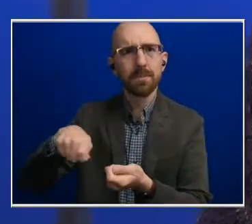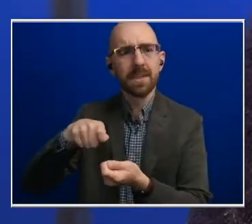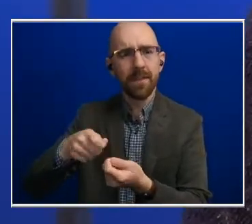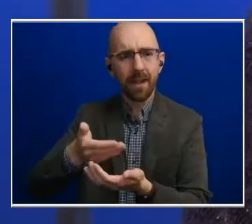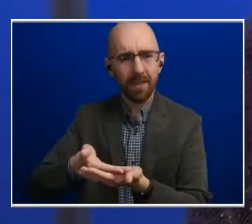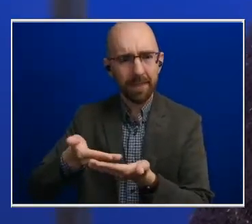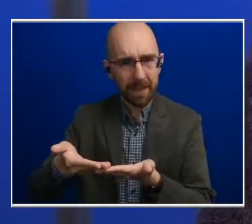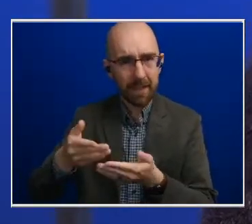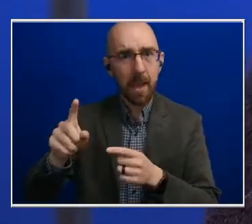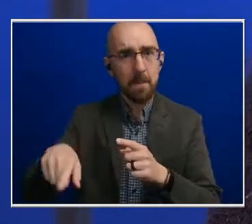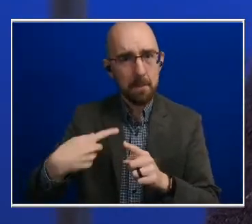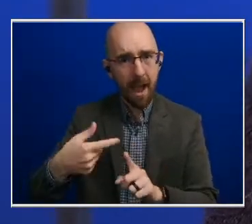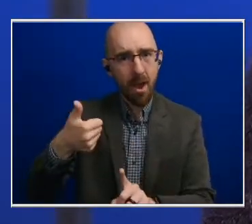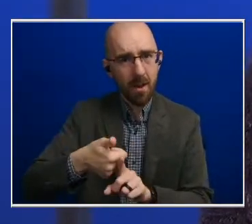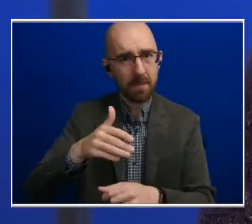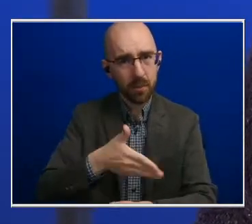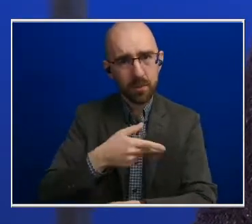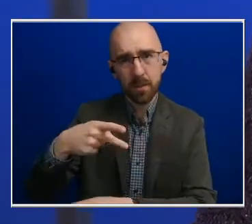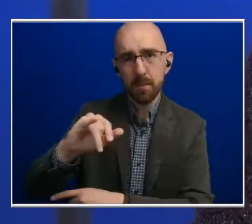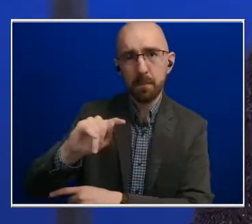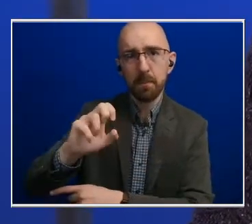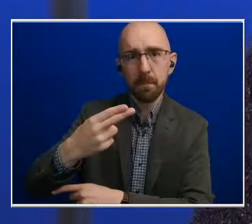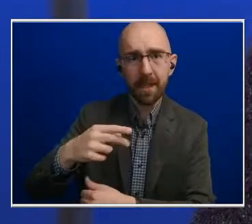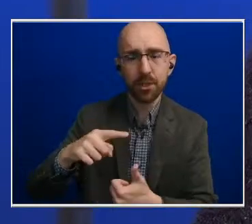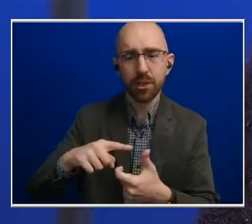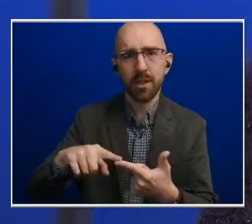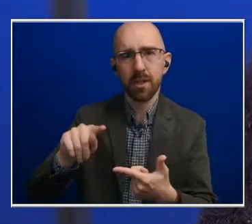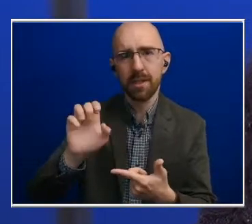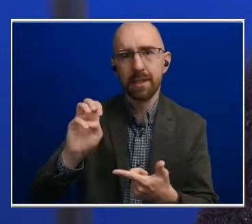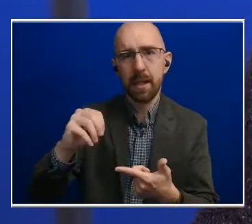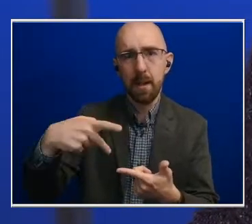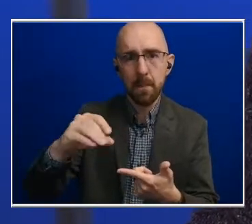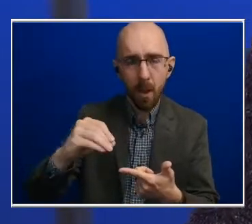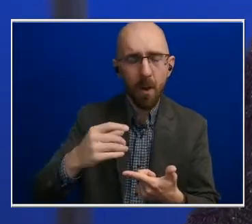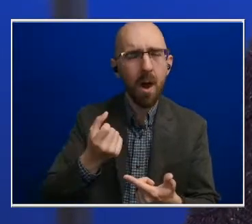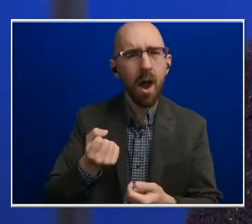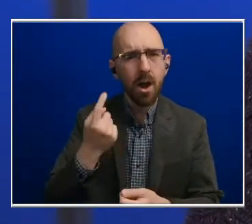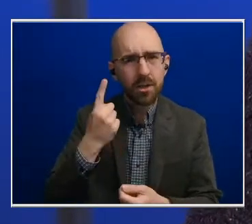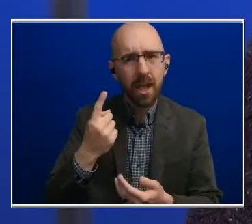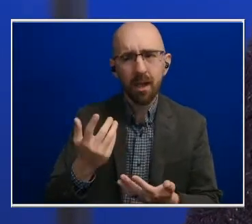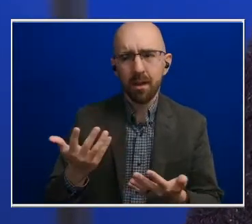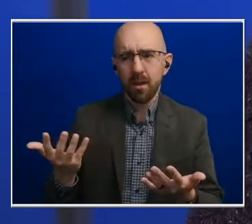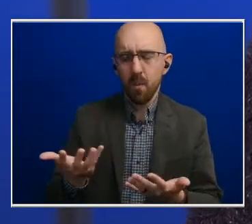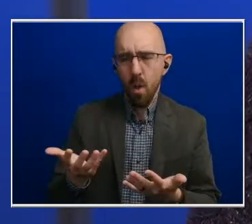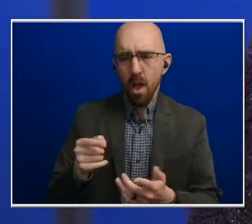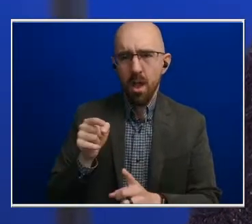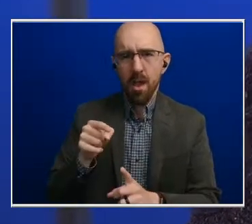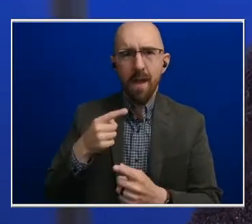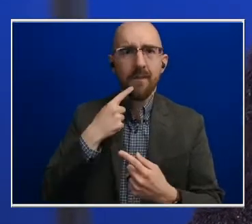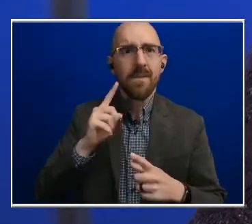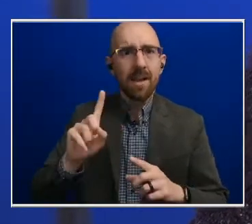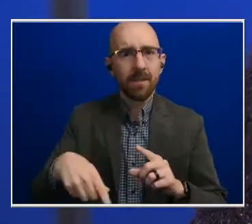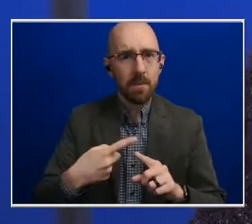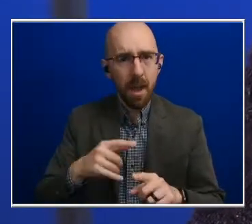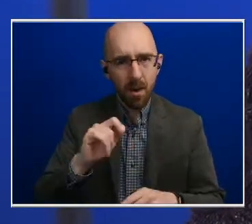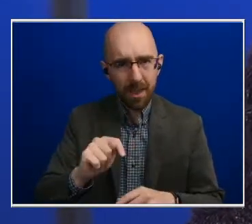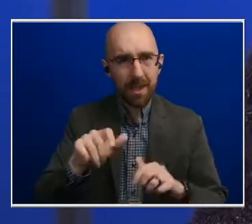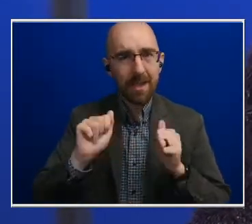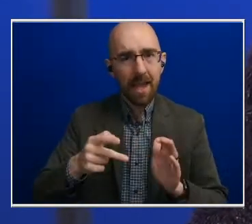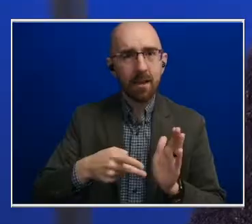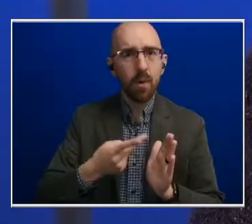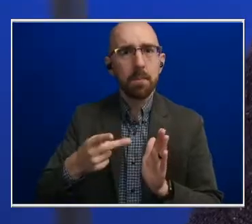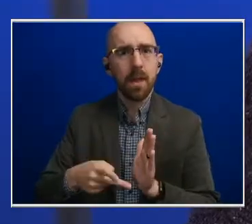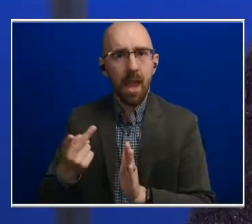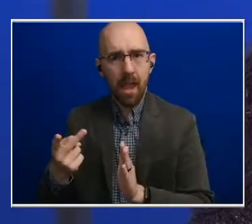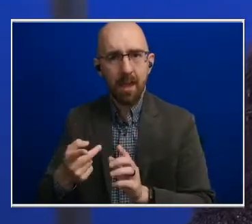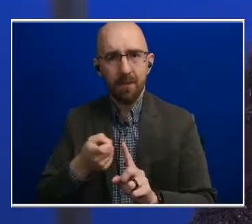what the pitches are, what the tempo is, to be able to have something that is effective and replicable from one person to the next,